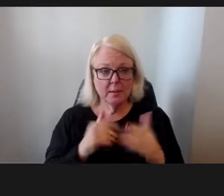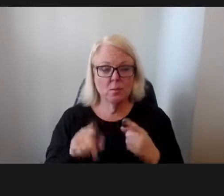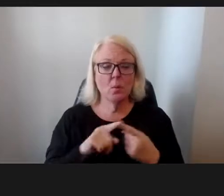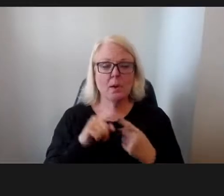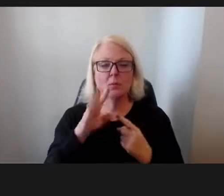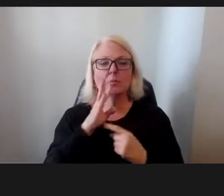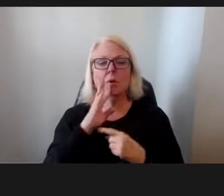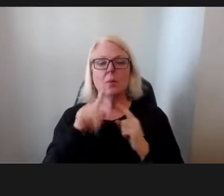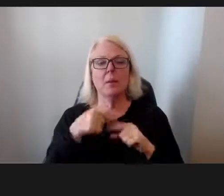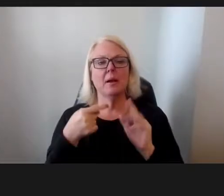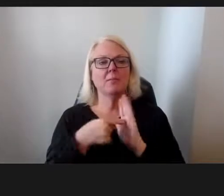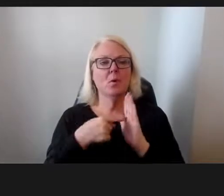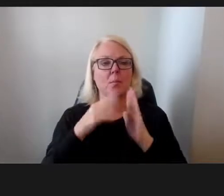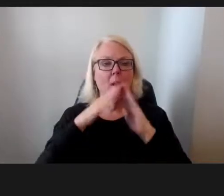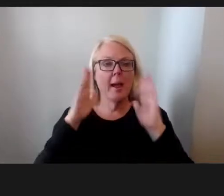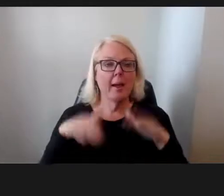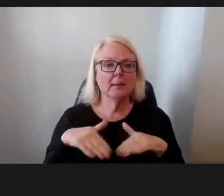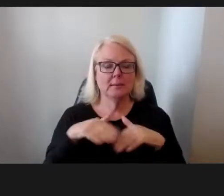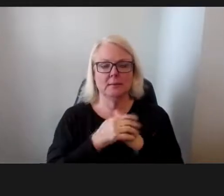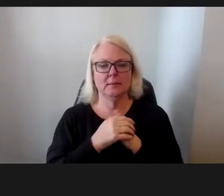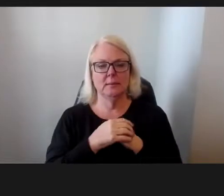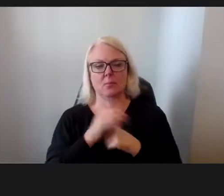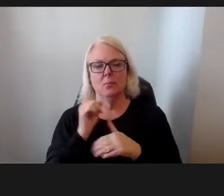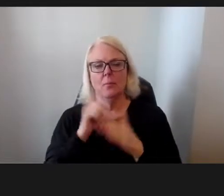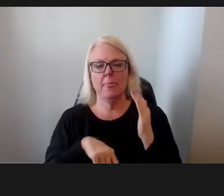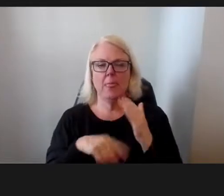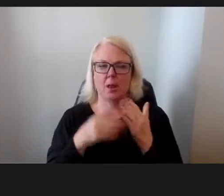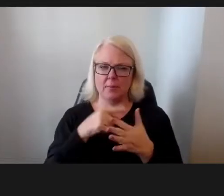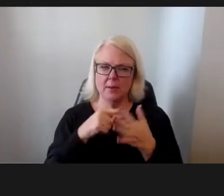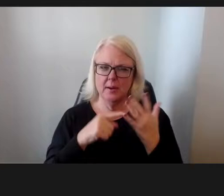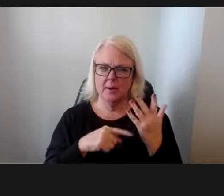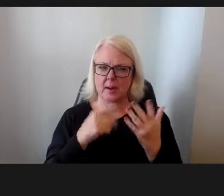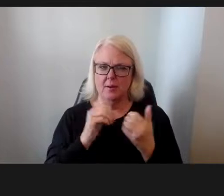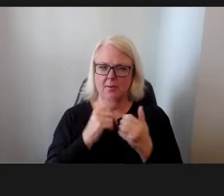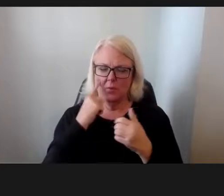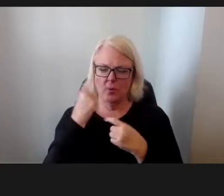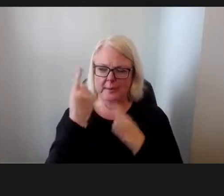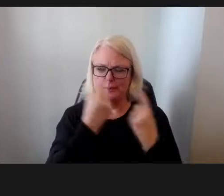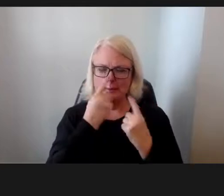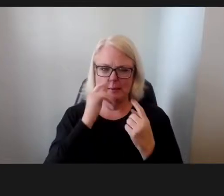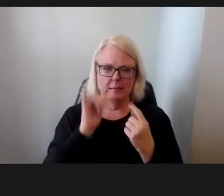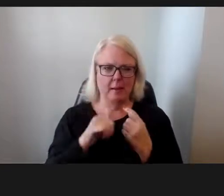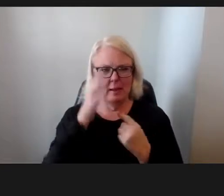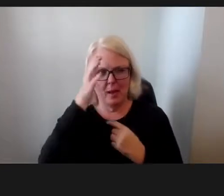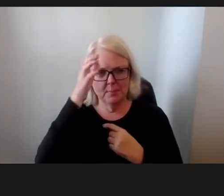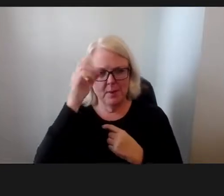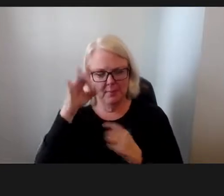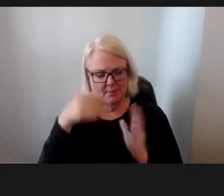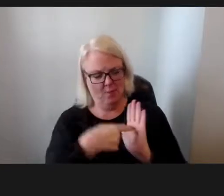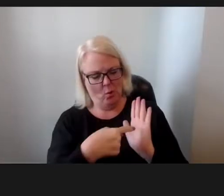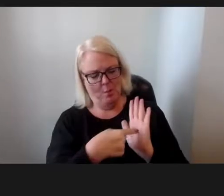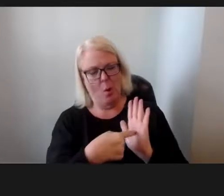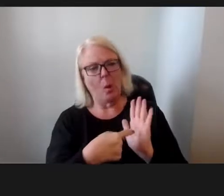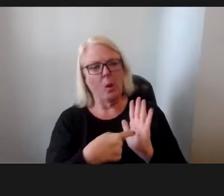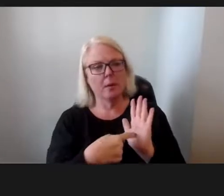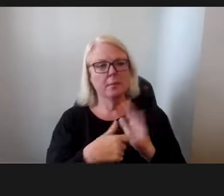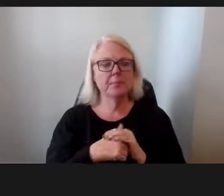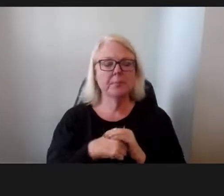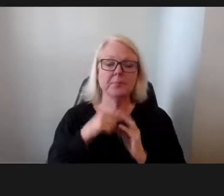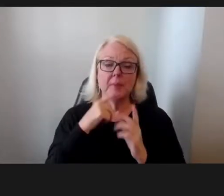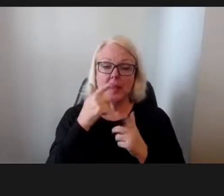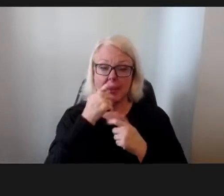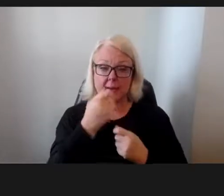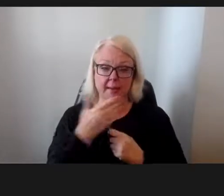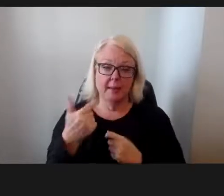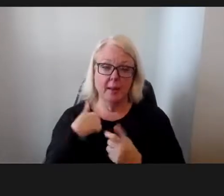about affordable housing, what factors went into considering the concept of affordable? An interesting thing that